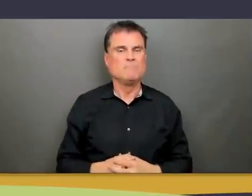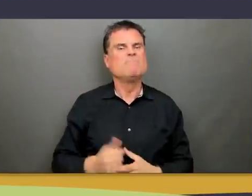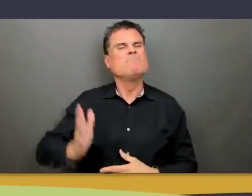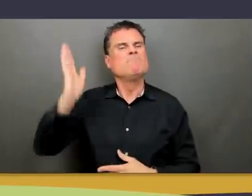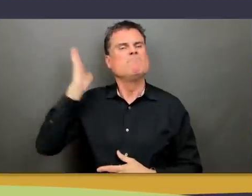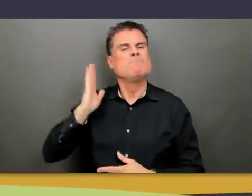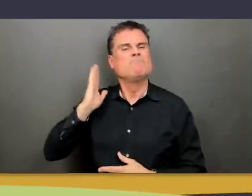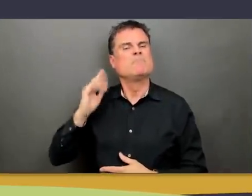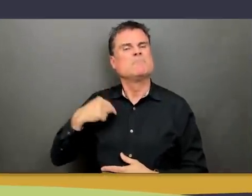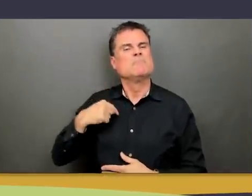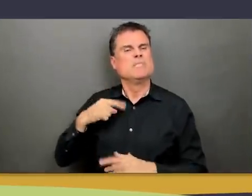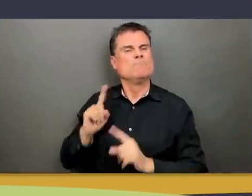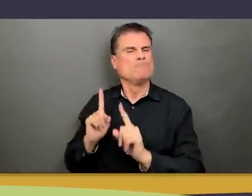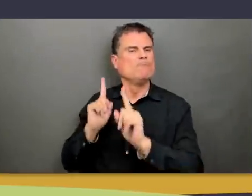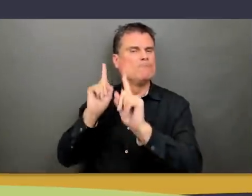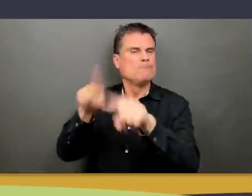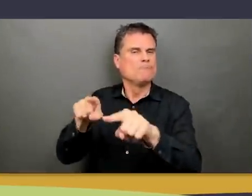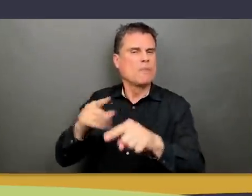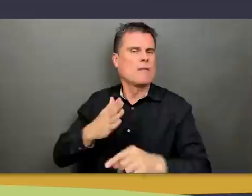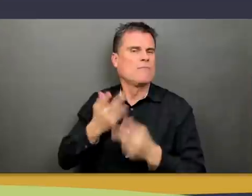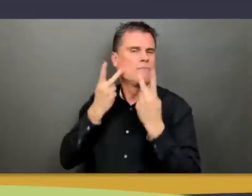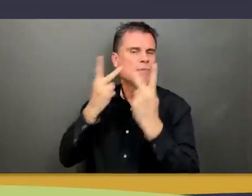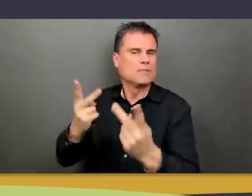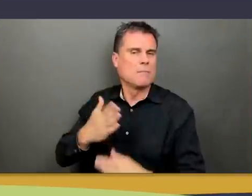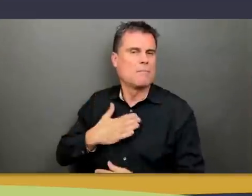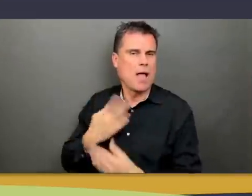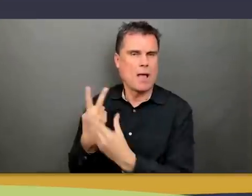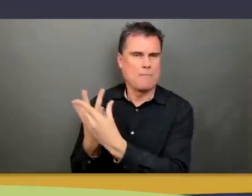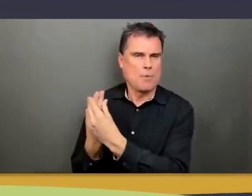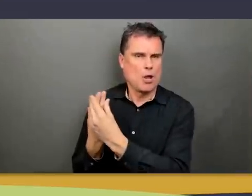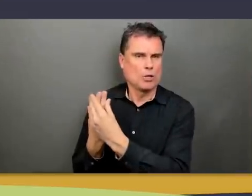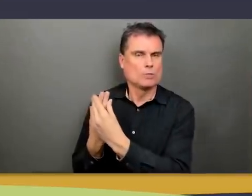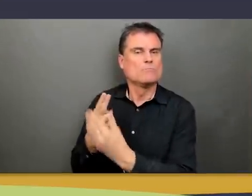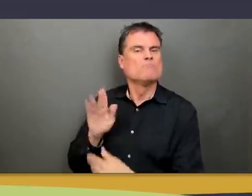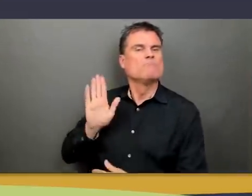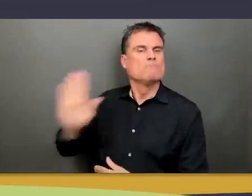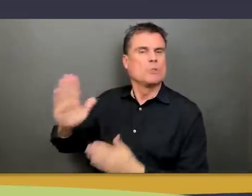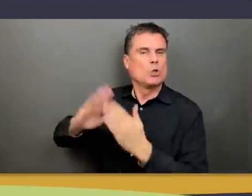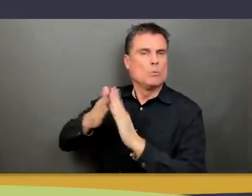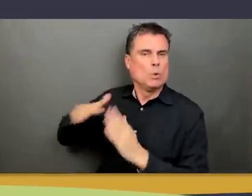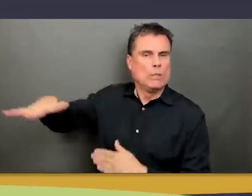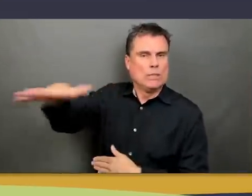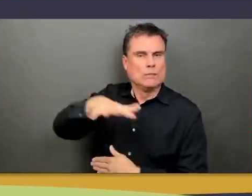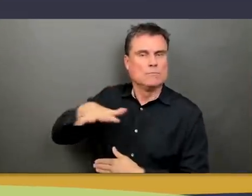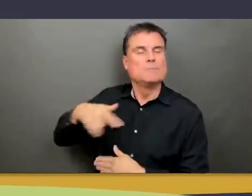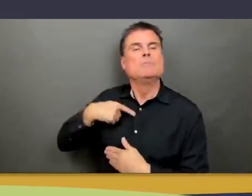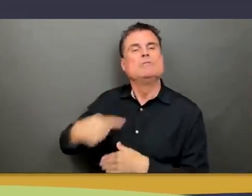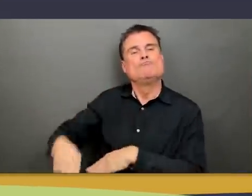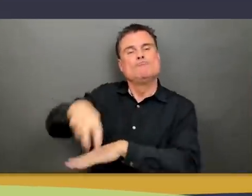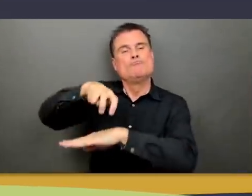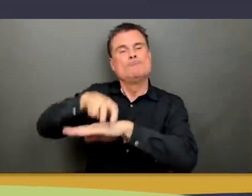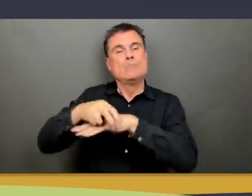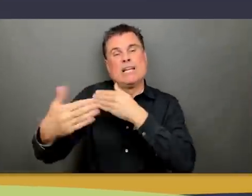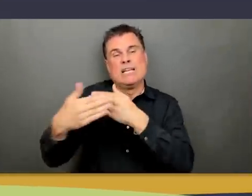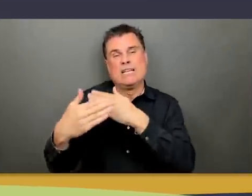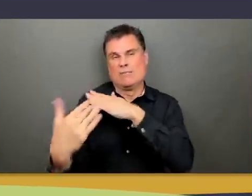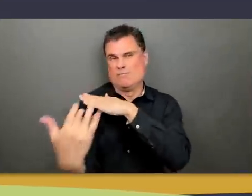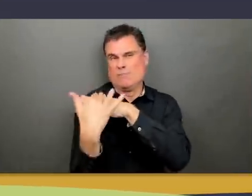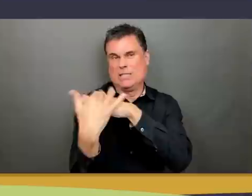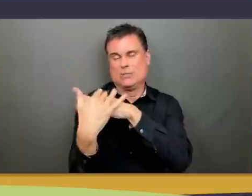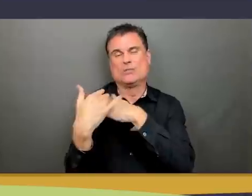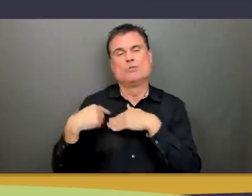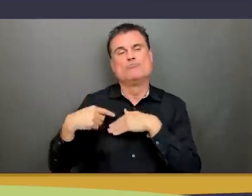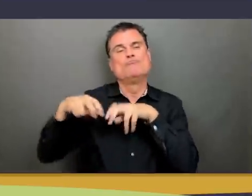was bouncing off the water and it was sparkling. It looked so beautiful. And we were surrounded by the Hausa people's medicine, which is the